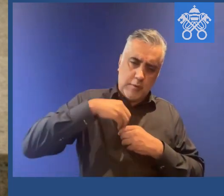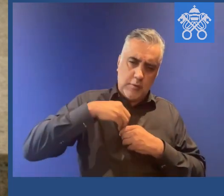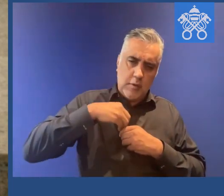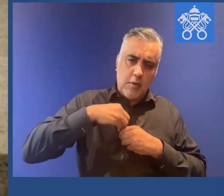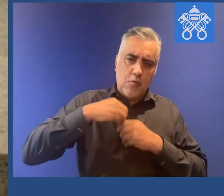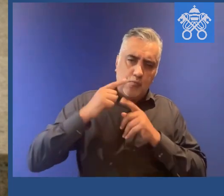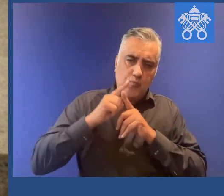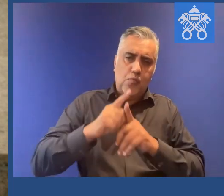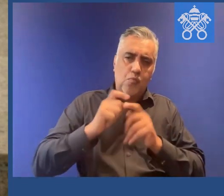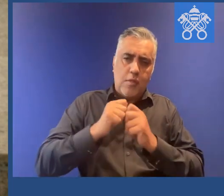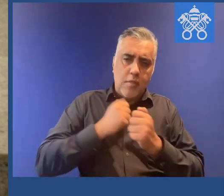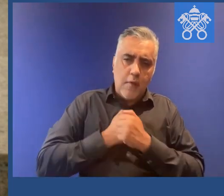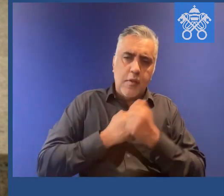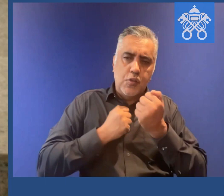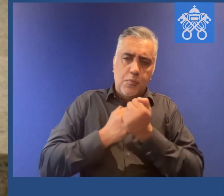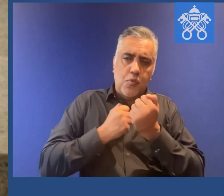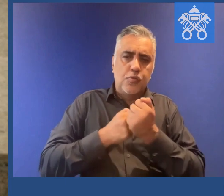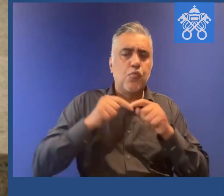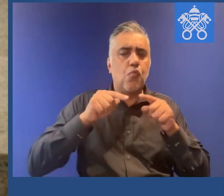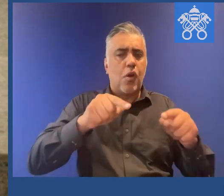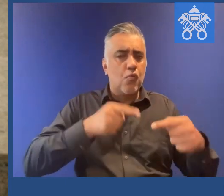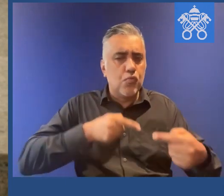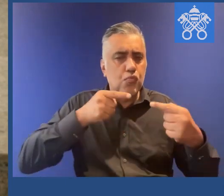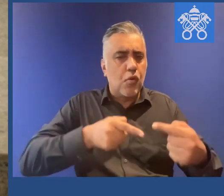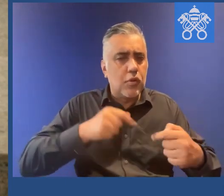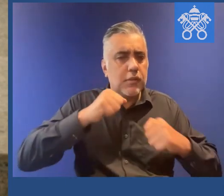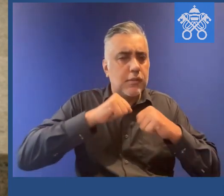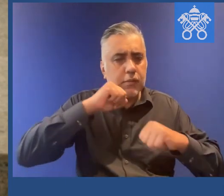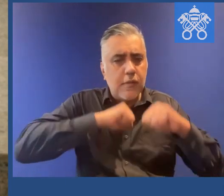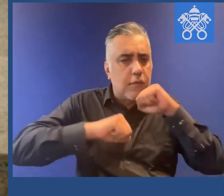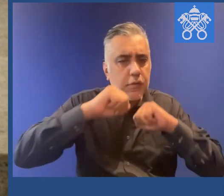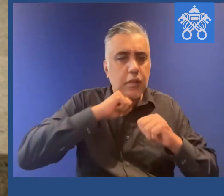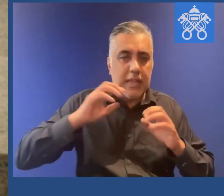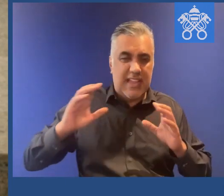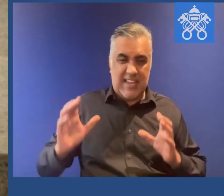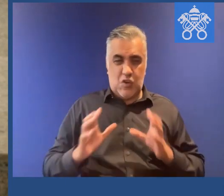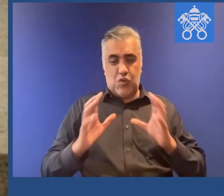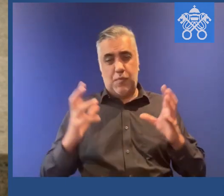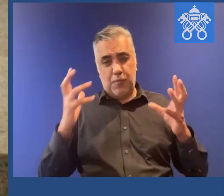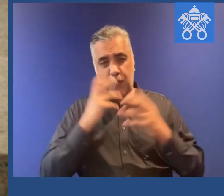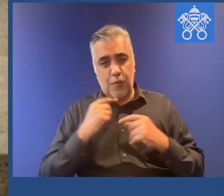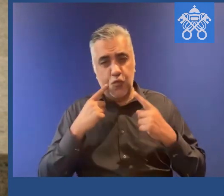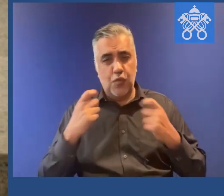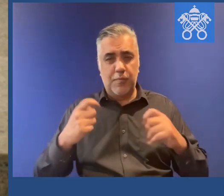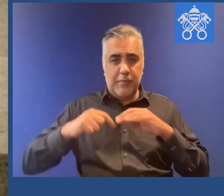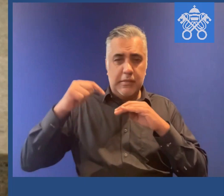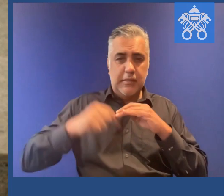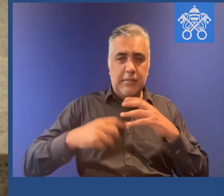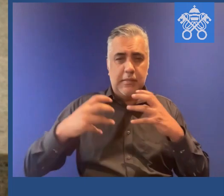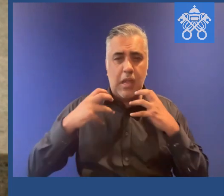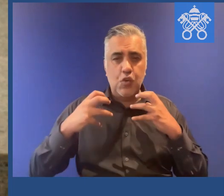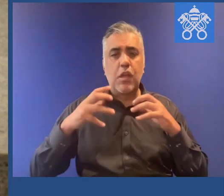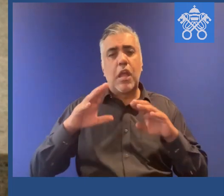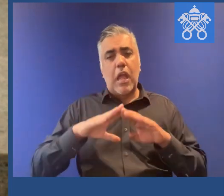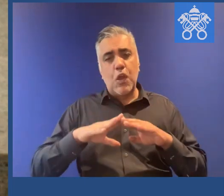love, supports us in struggles and difficulties, encourages our most beautiful dreams and deepest desires,